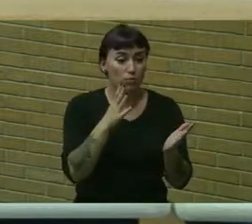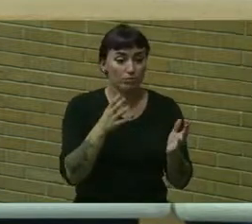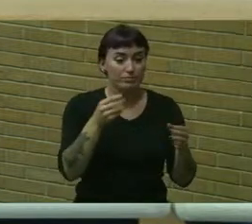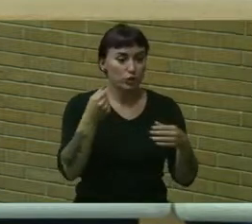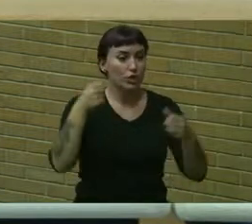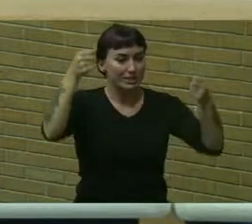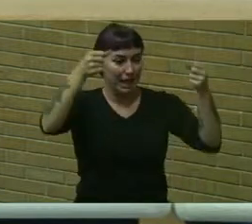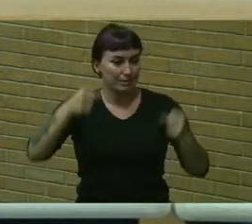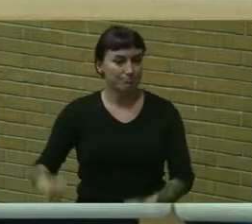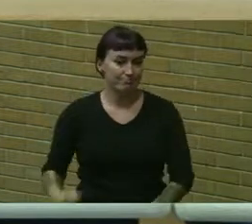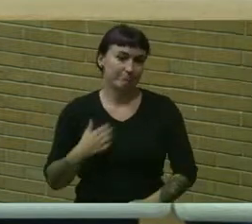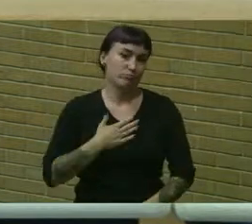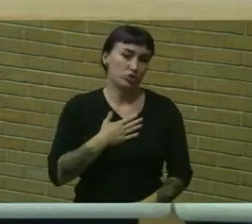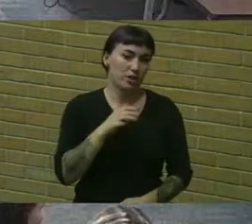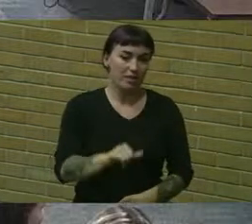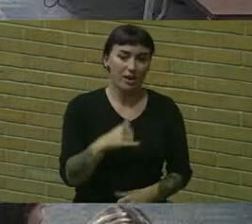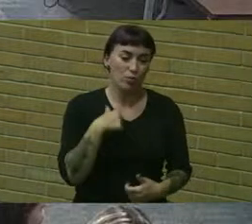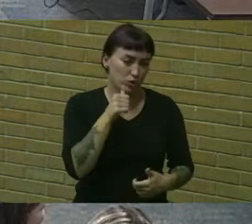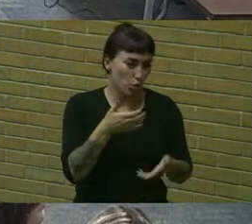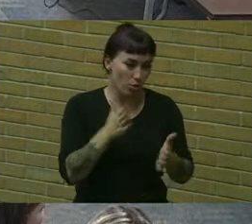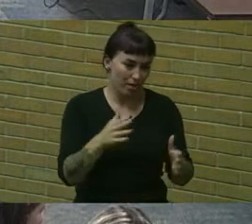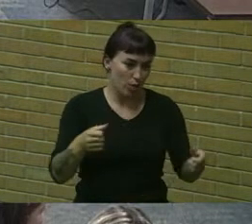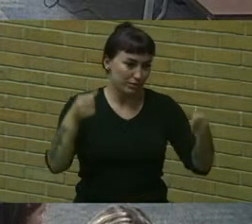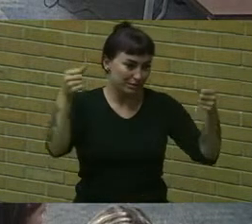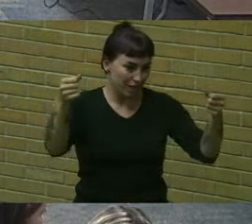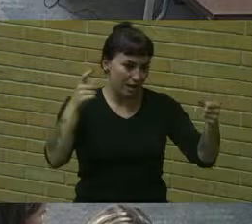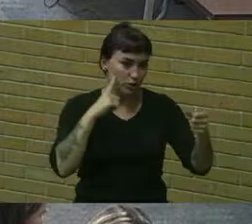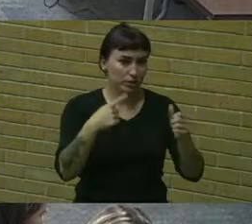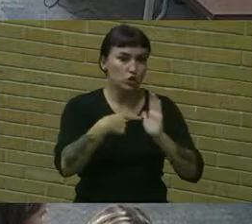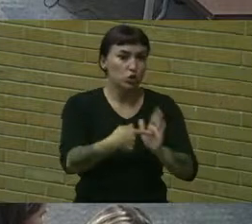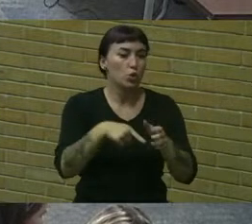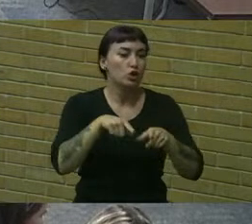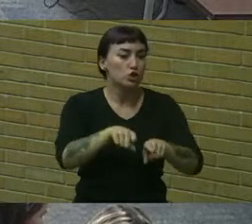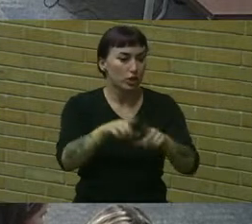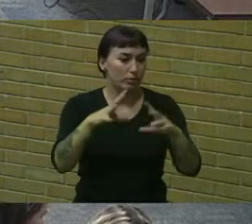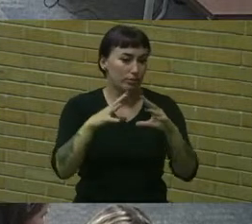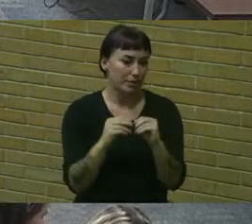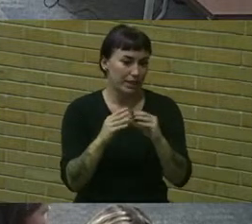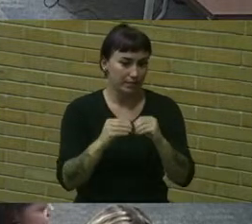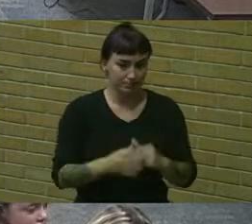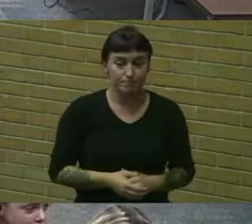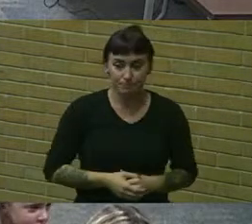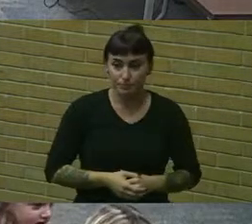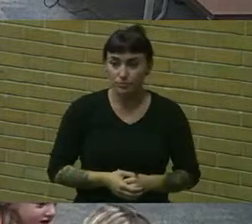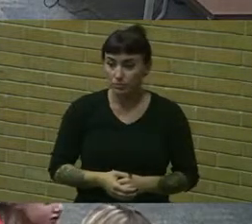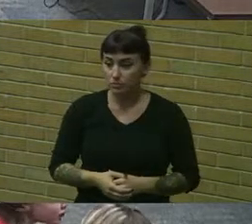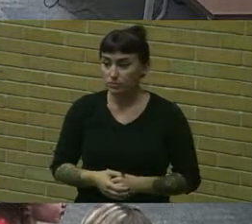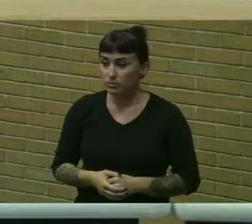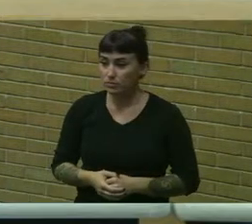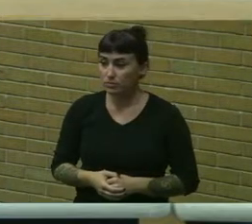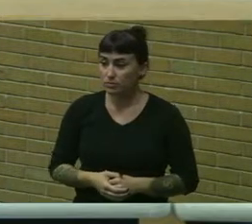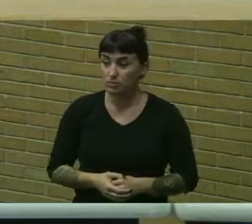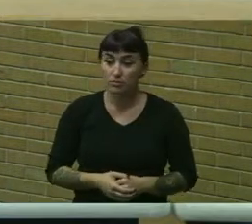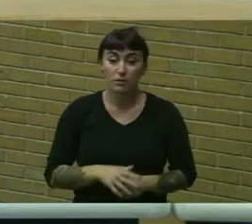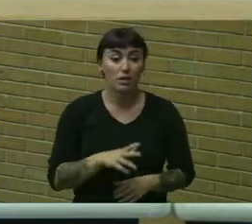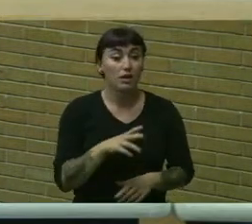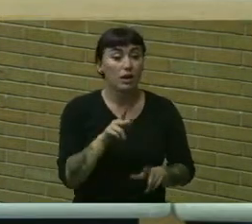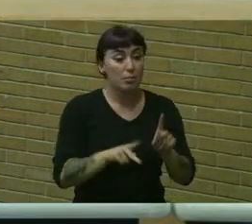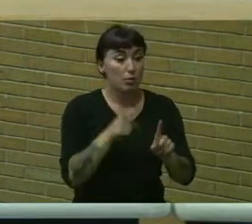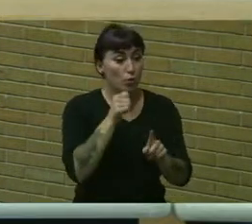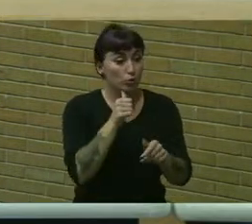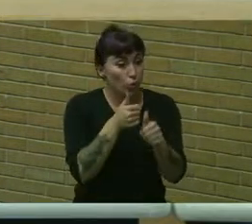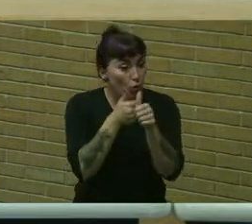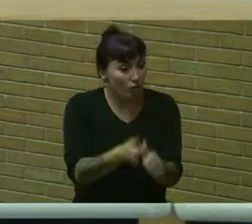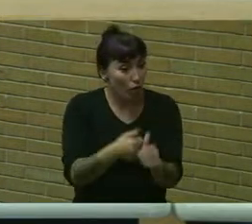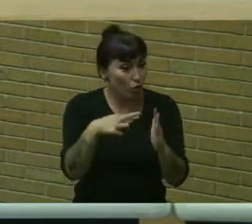signs. I appreciate that. We do not allow signs to be displayed during town board meetings. Persons who don't